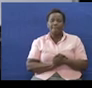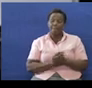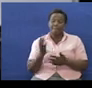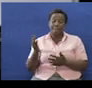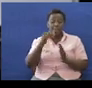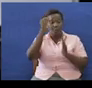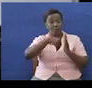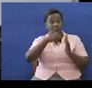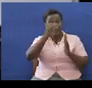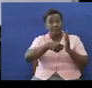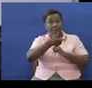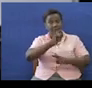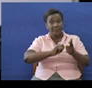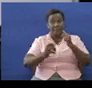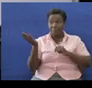drilling